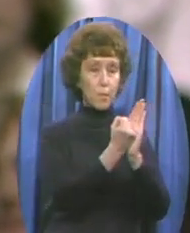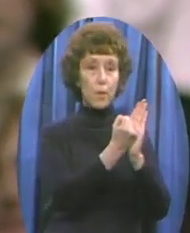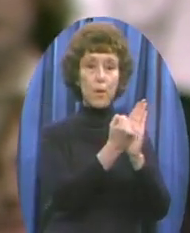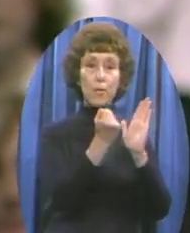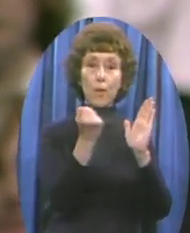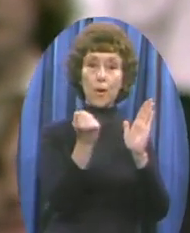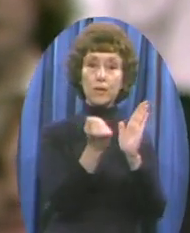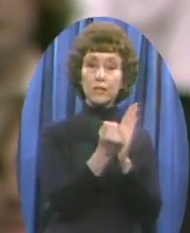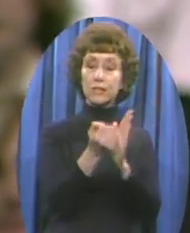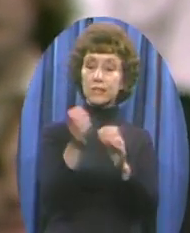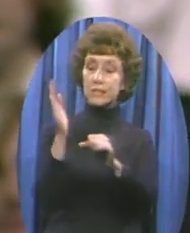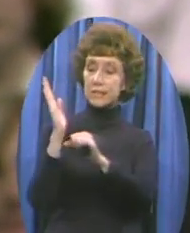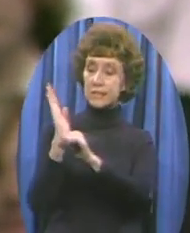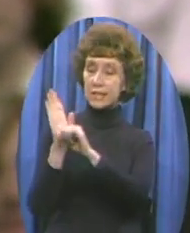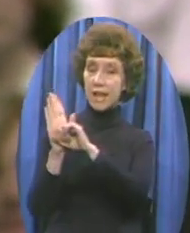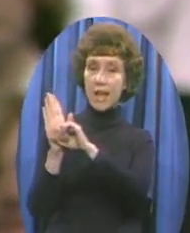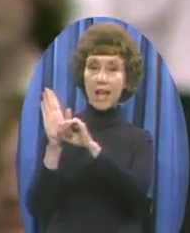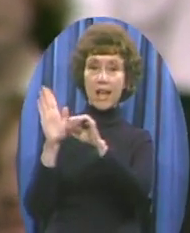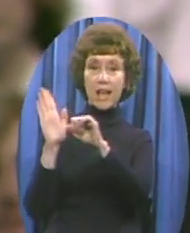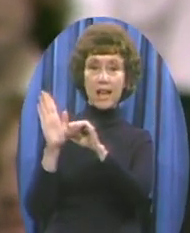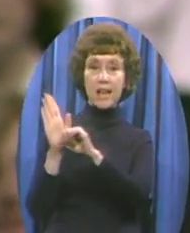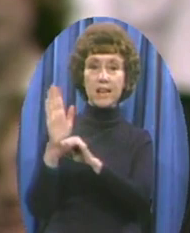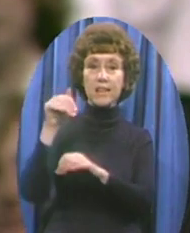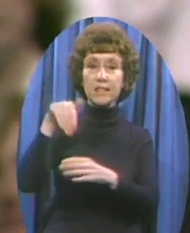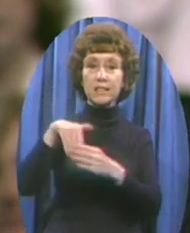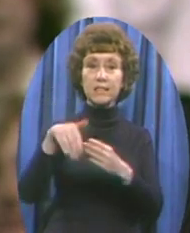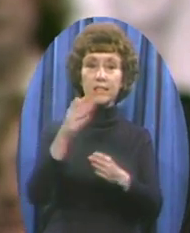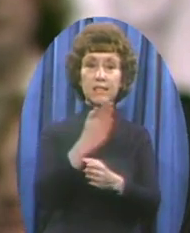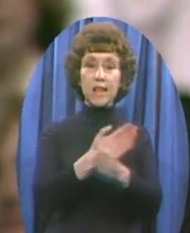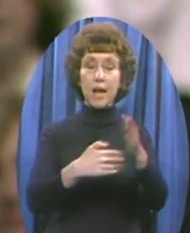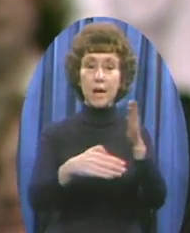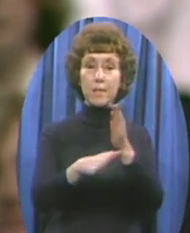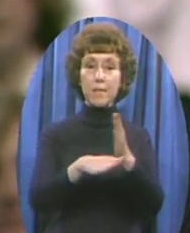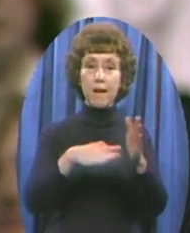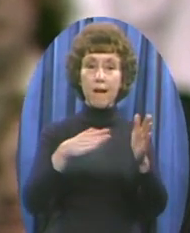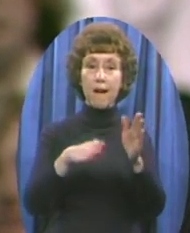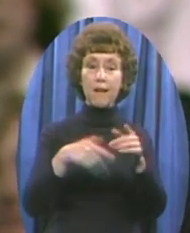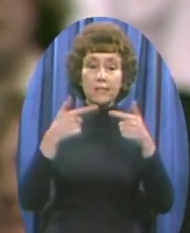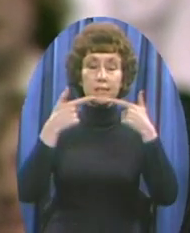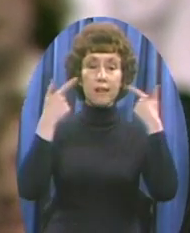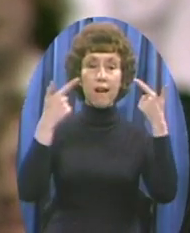Nails in my hand, laugh at me